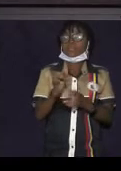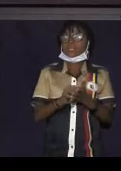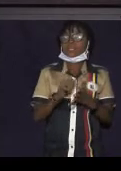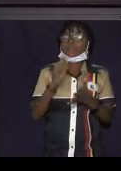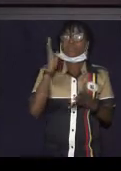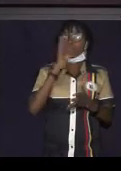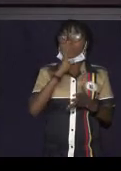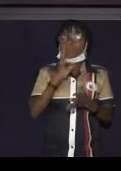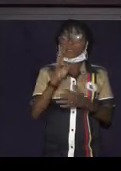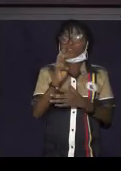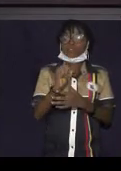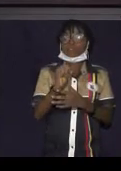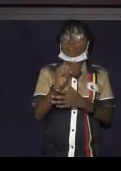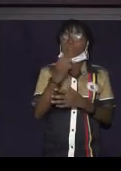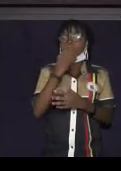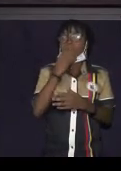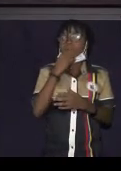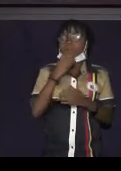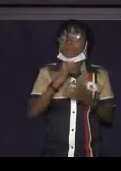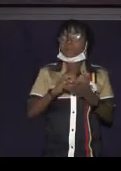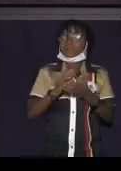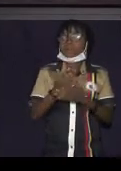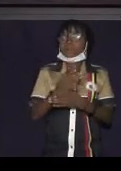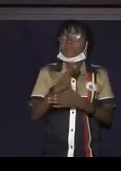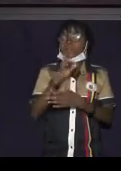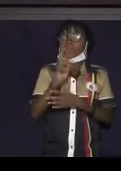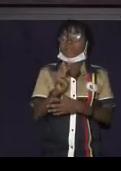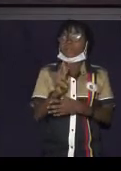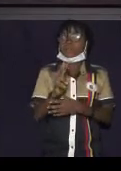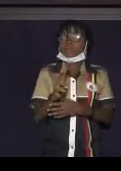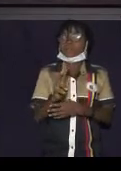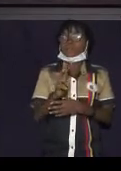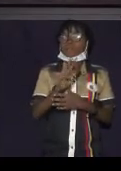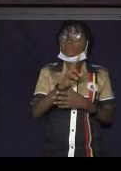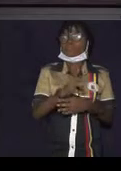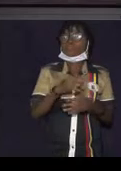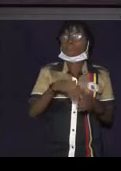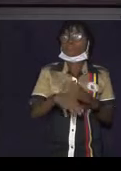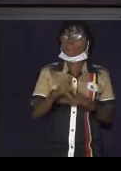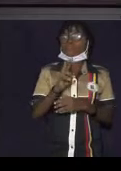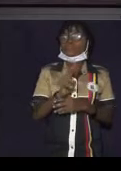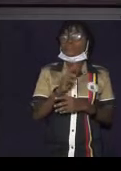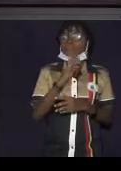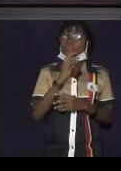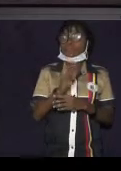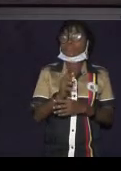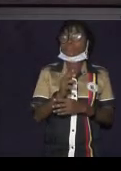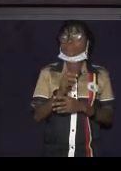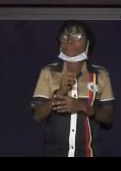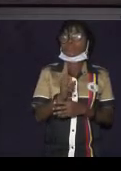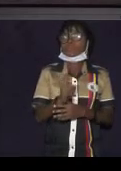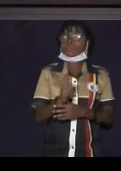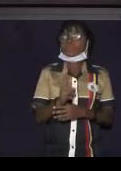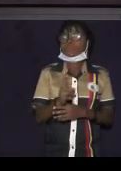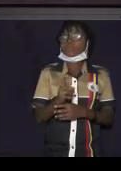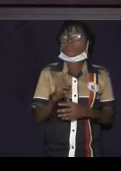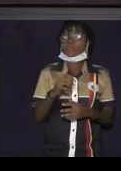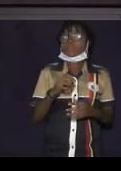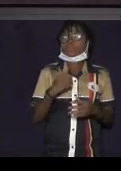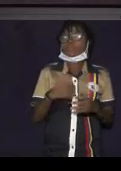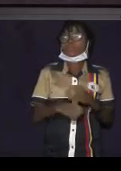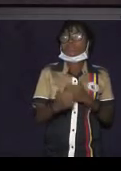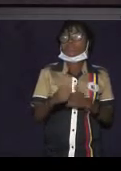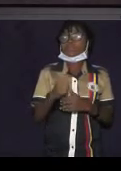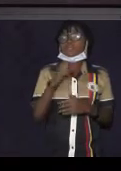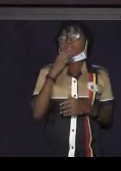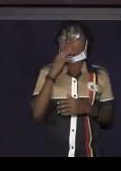will be 2m divided by 2. On this side, we divide 10 by 2. Now 2 cancels 2. 2 goes here 1. 2 goes in 10 5 times.